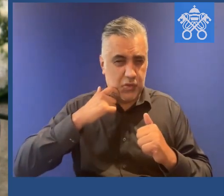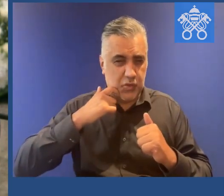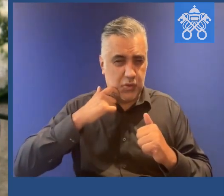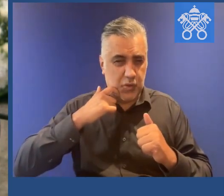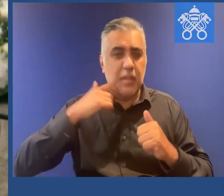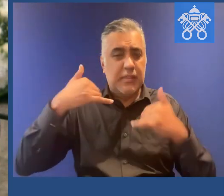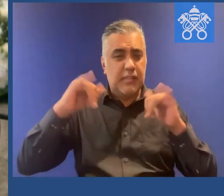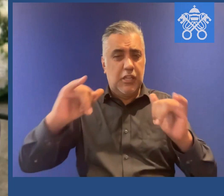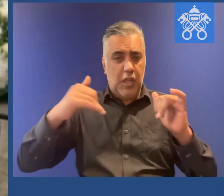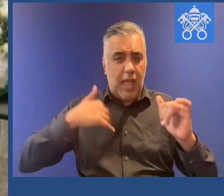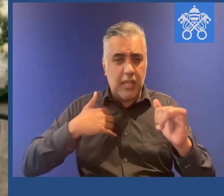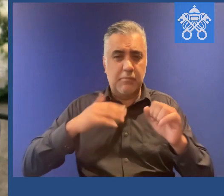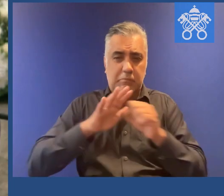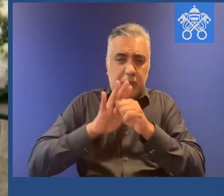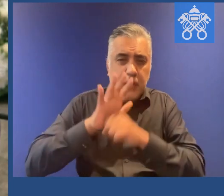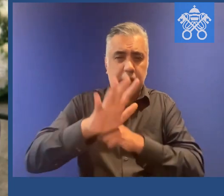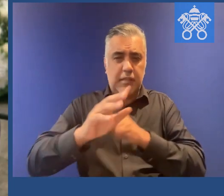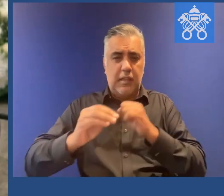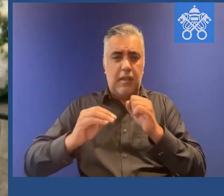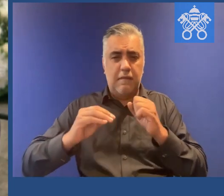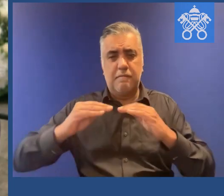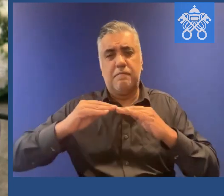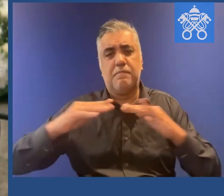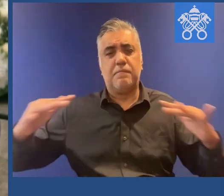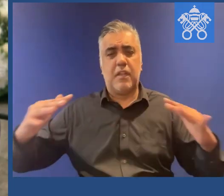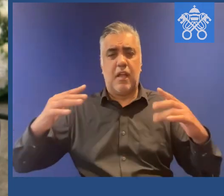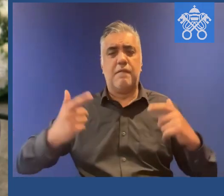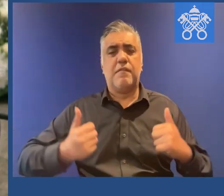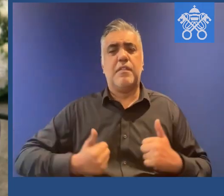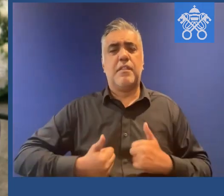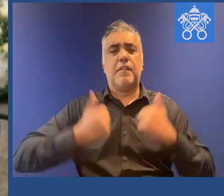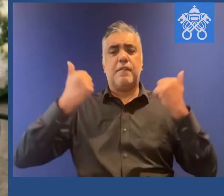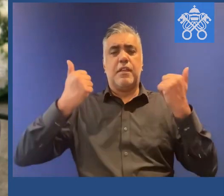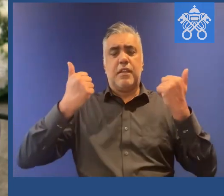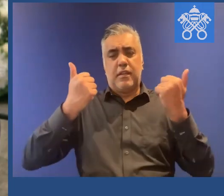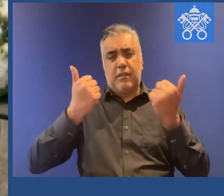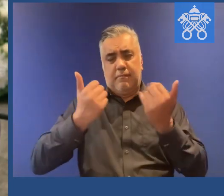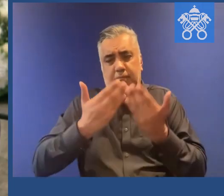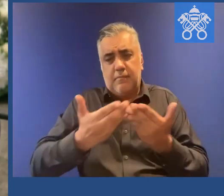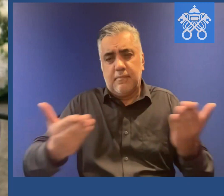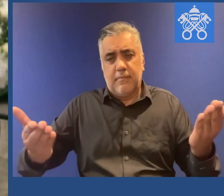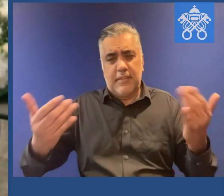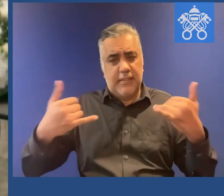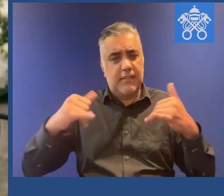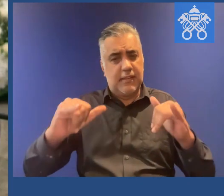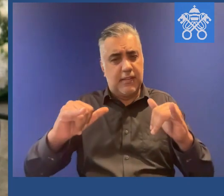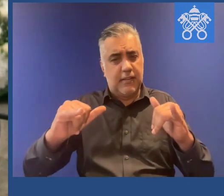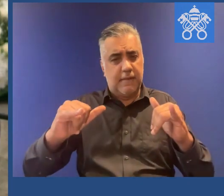deserto, vanta una ricca e variegata presenza di piante e di esseri